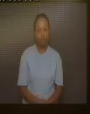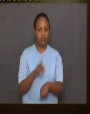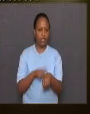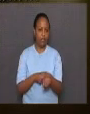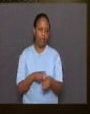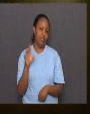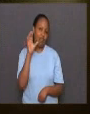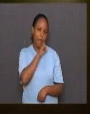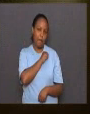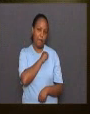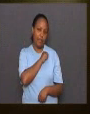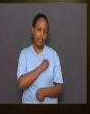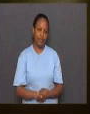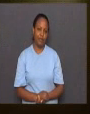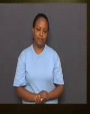Time's up.